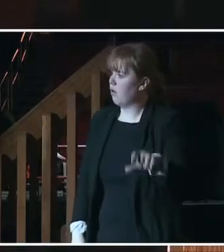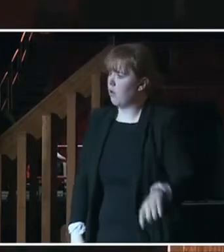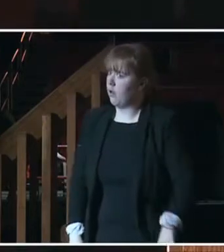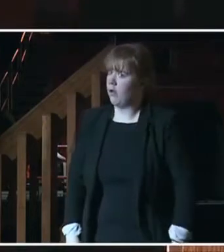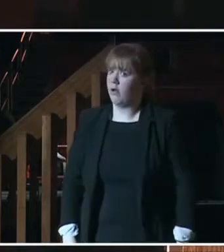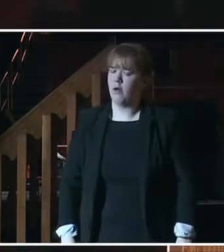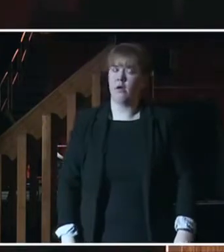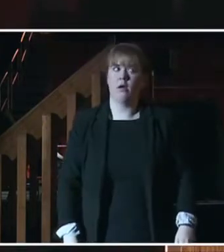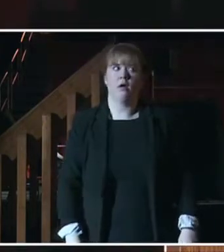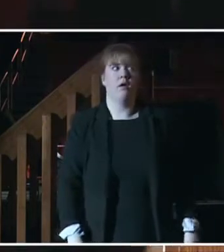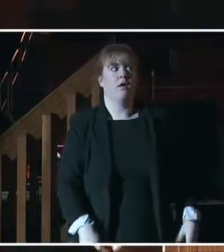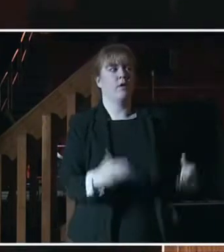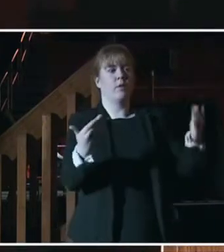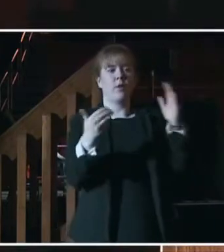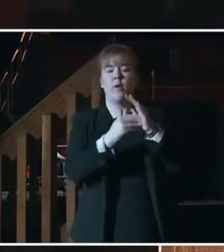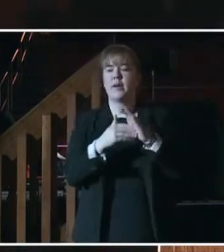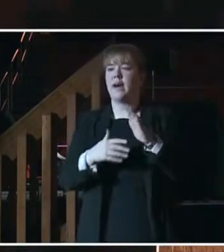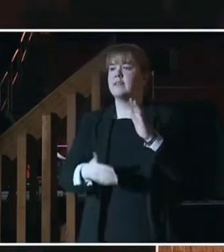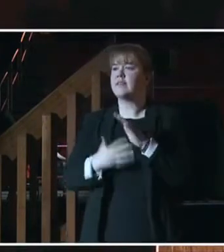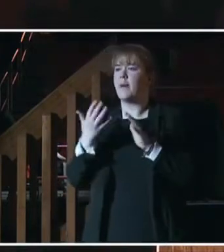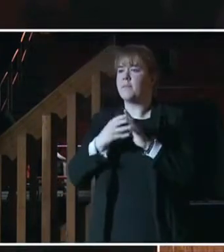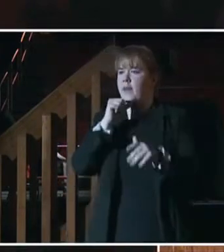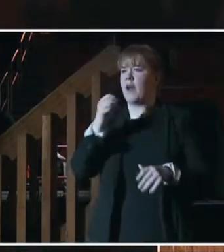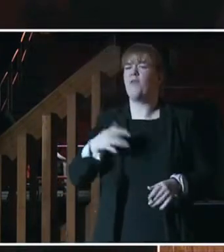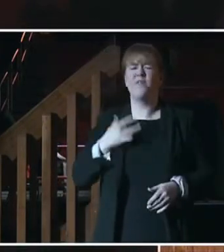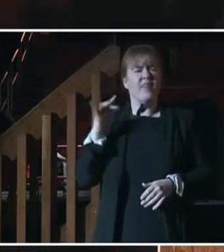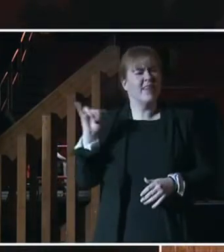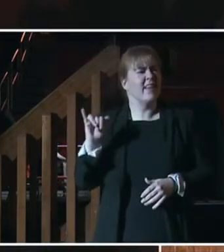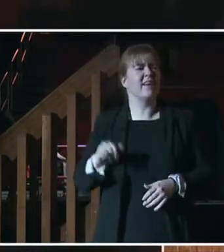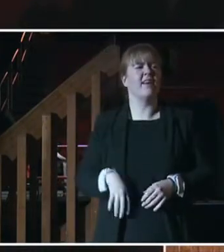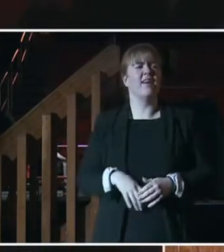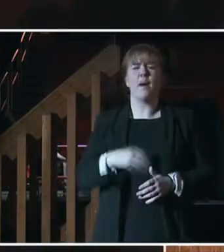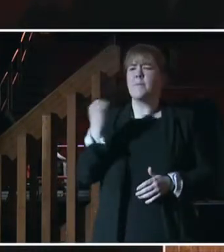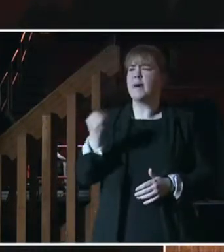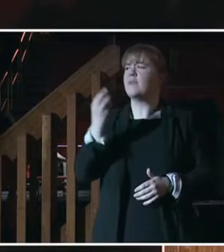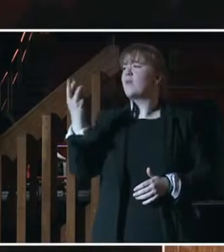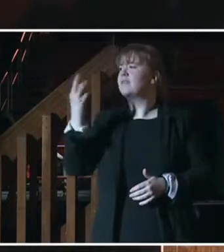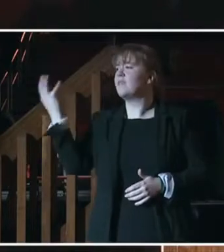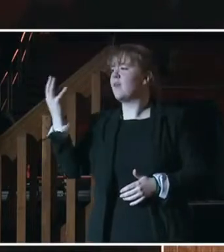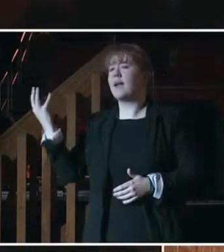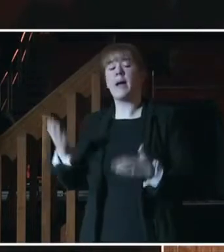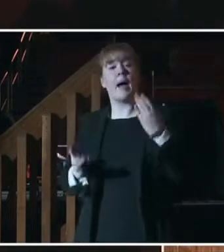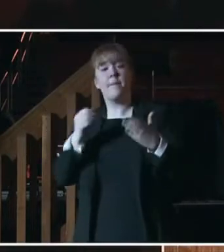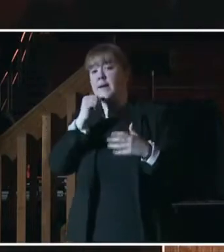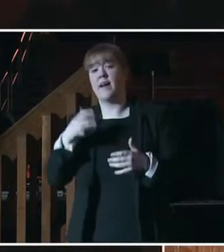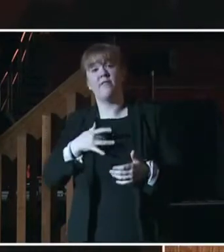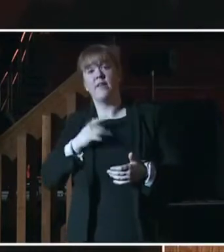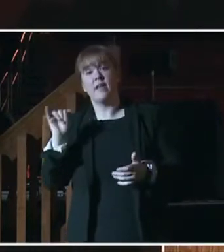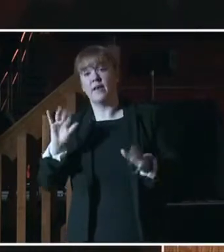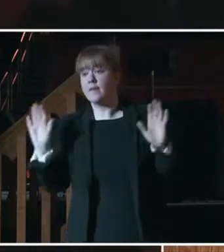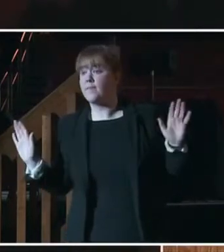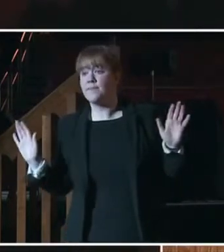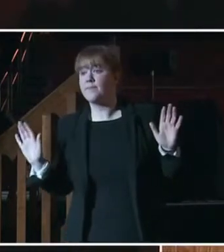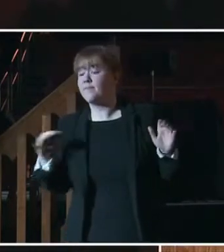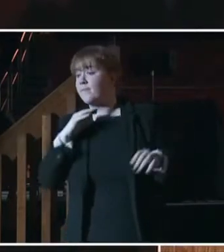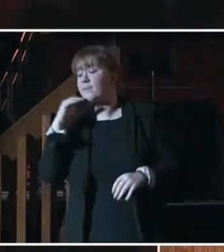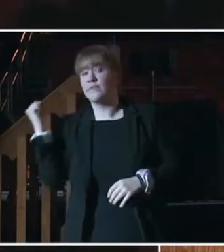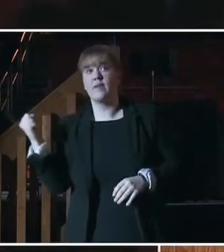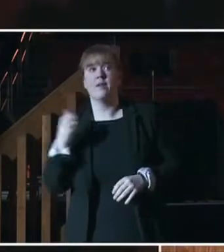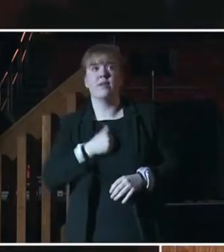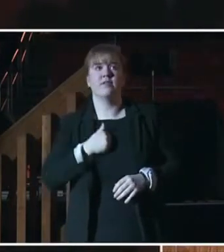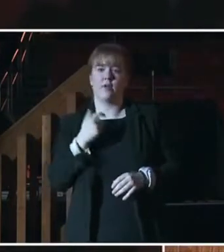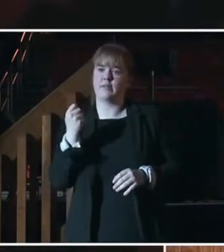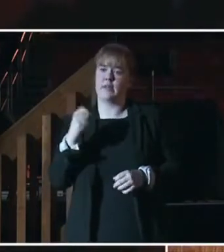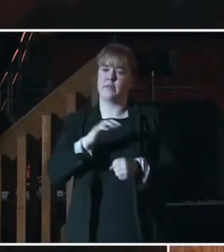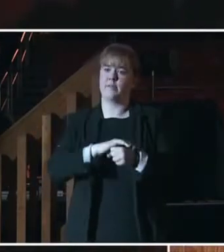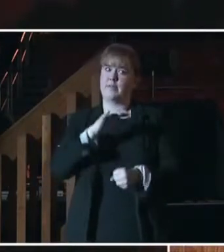Like, here we go again. So sometimes I don't feel like it. Monday, Wednesdays, and Fridays, I might not feel like it. Sorry, it's a little